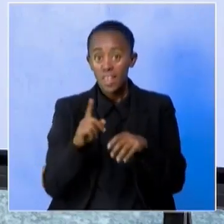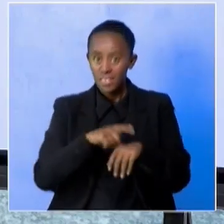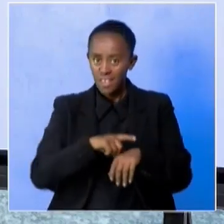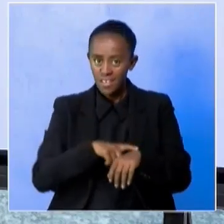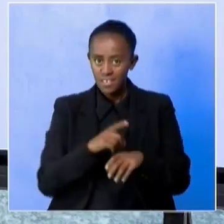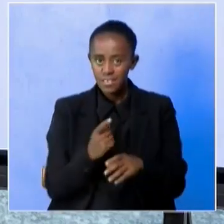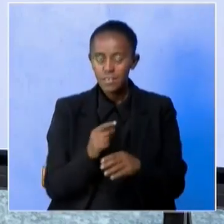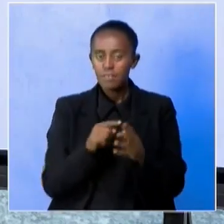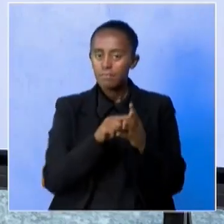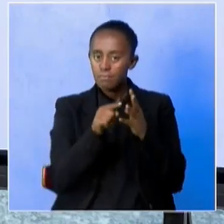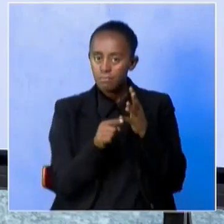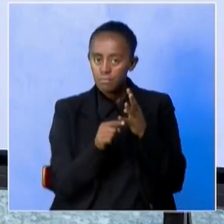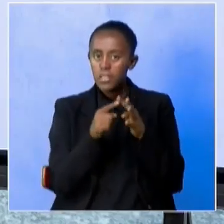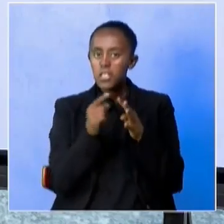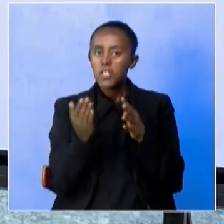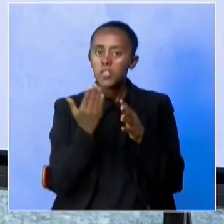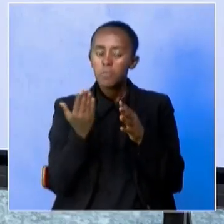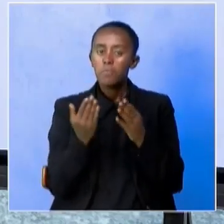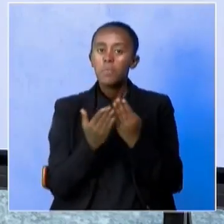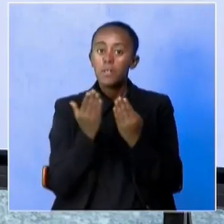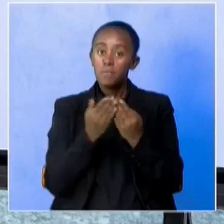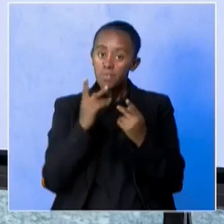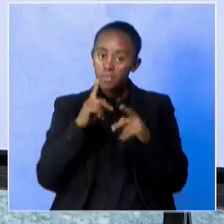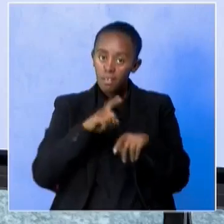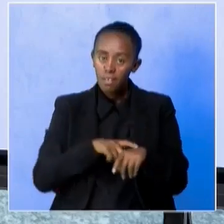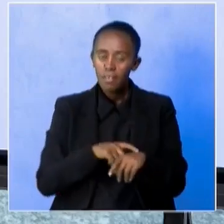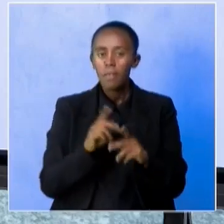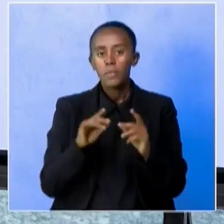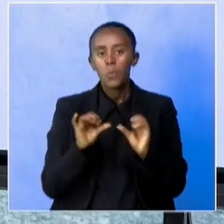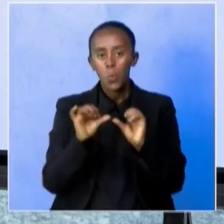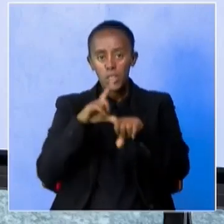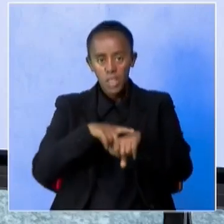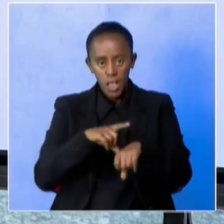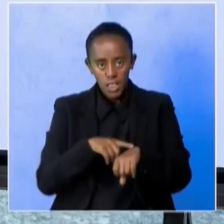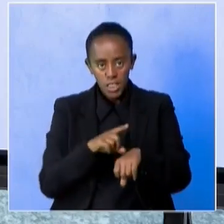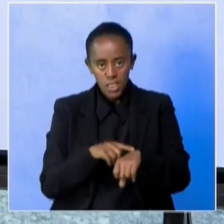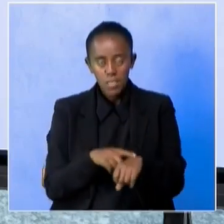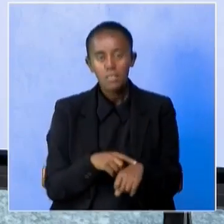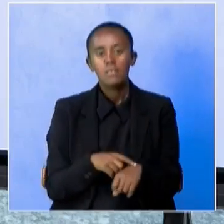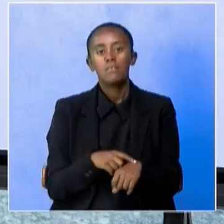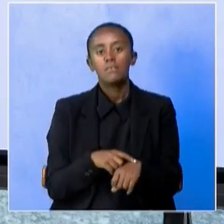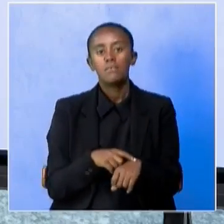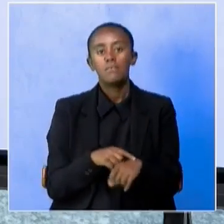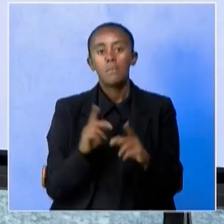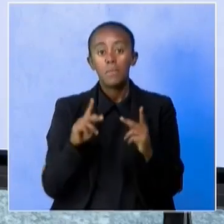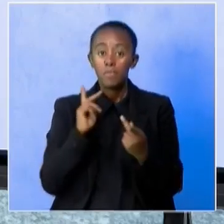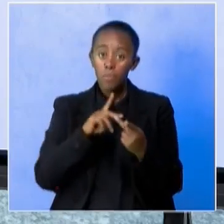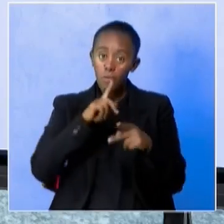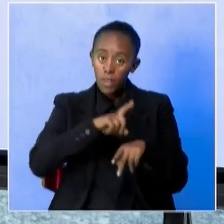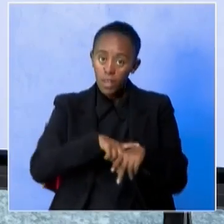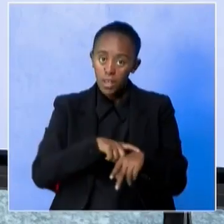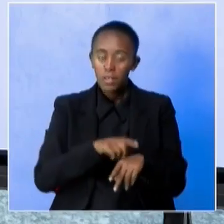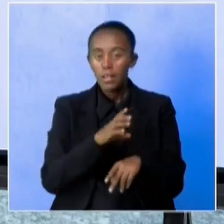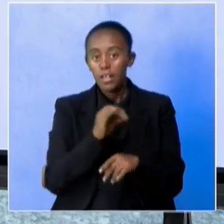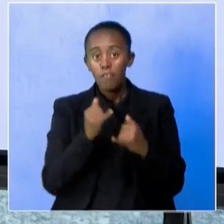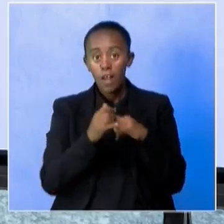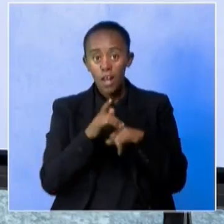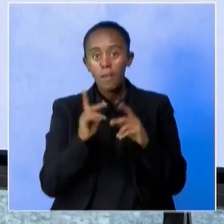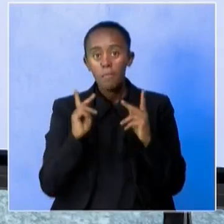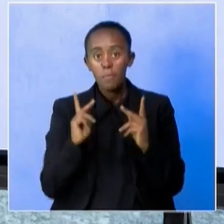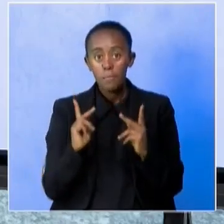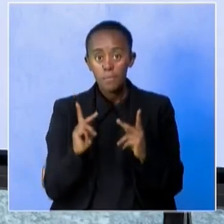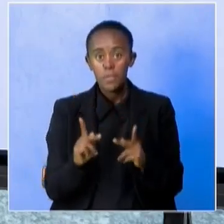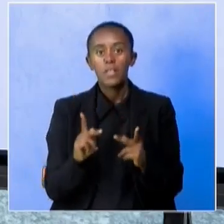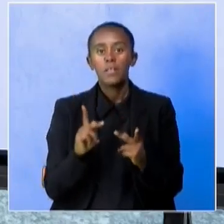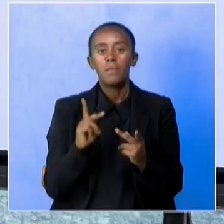We listed the simple present tense, the present continuous tense. We also said the present perfect tense. And finally, we have